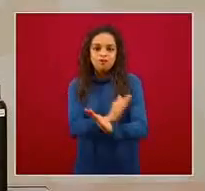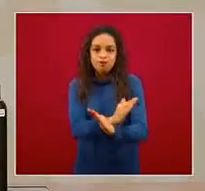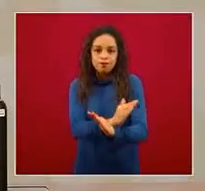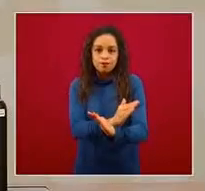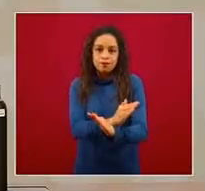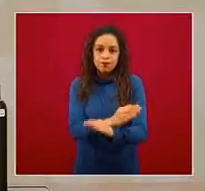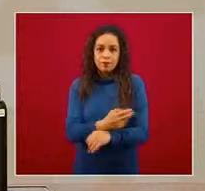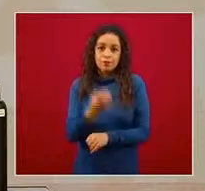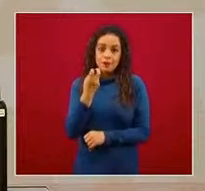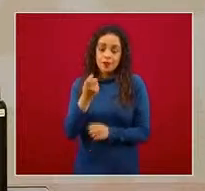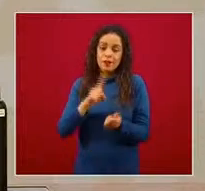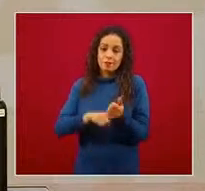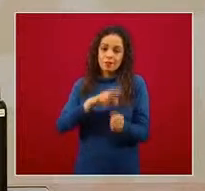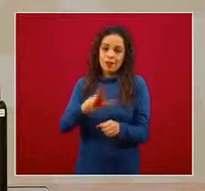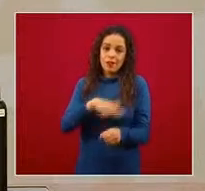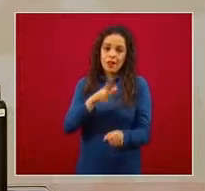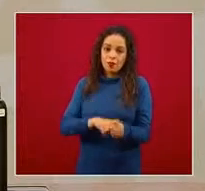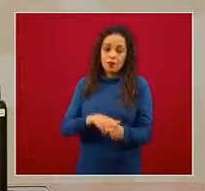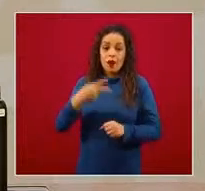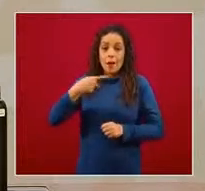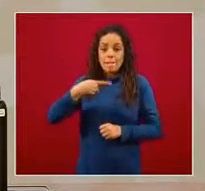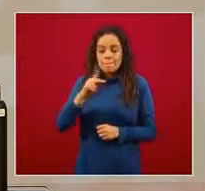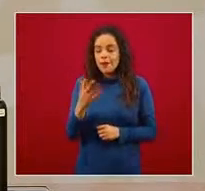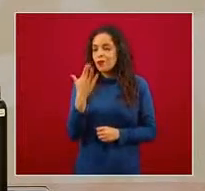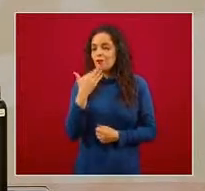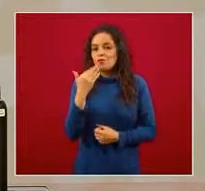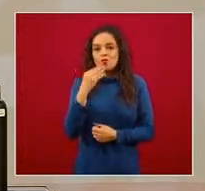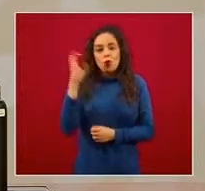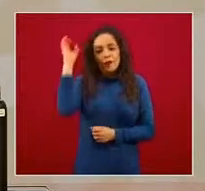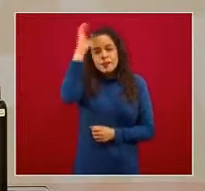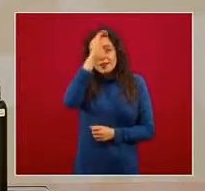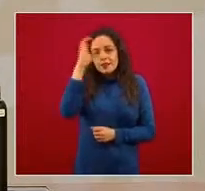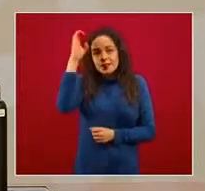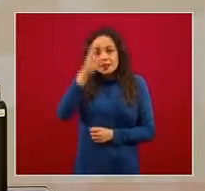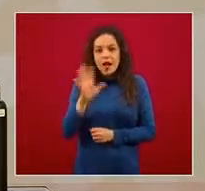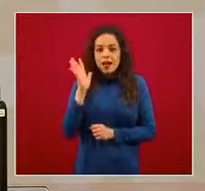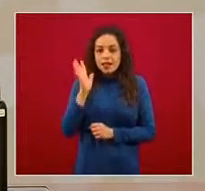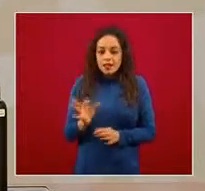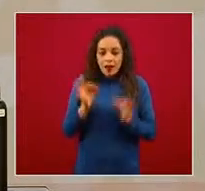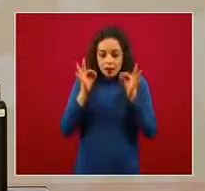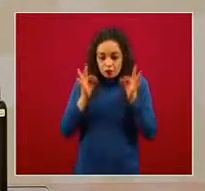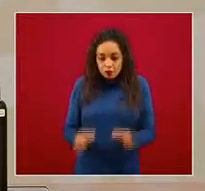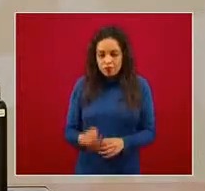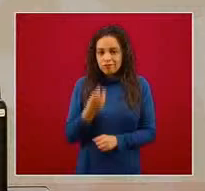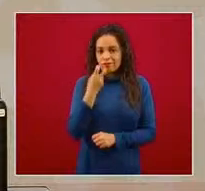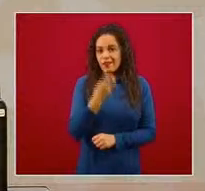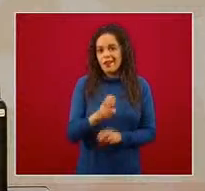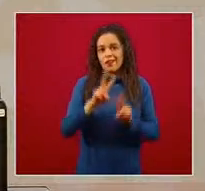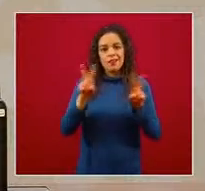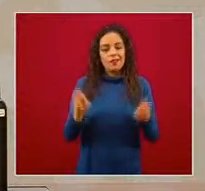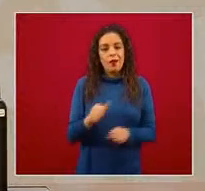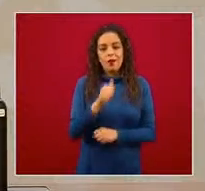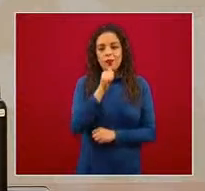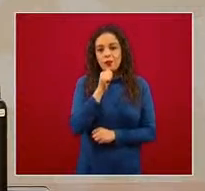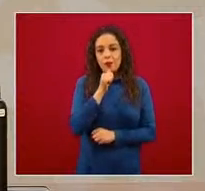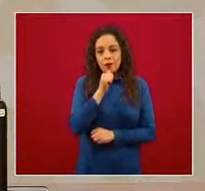That's natural, but there is no science with that.